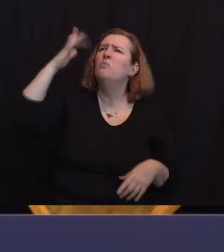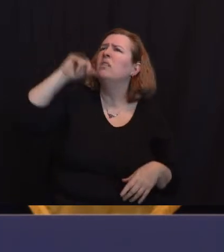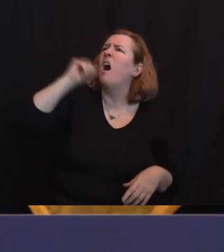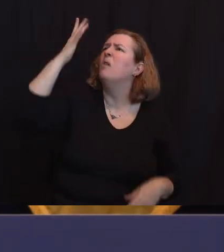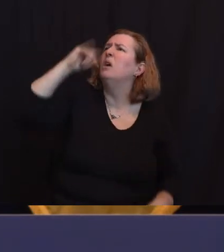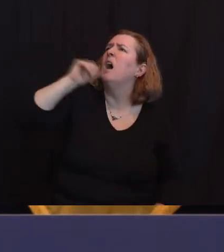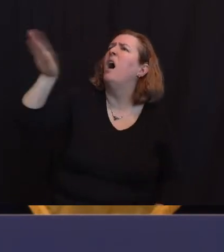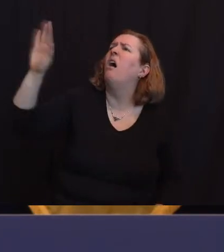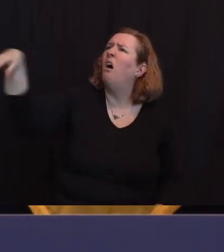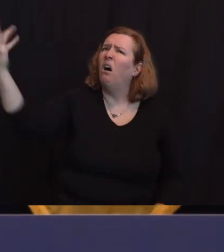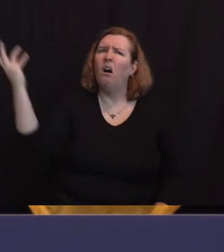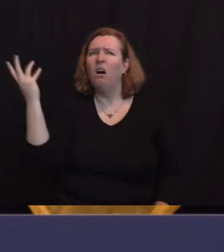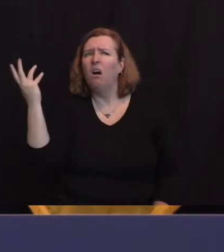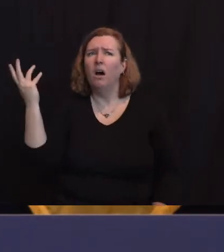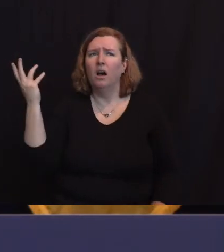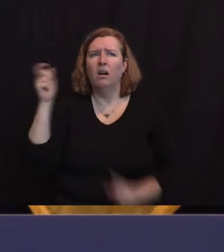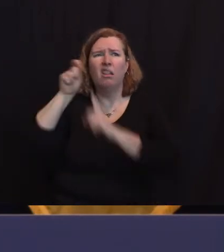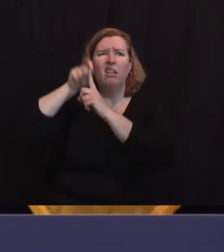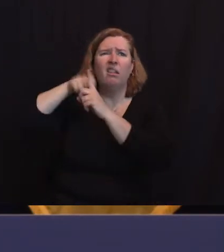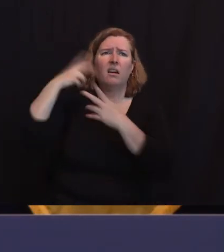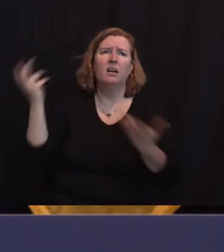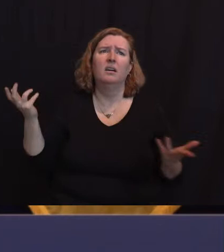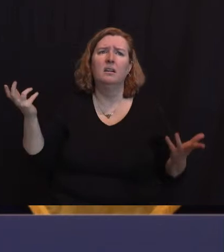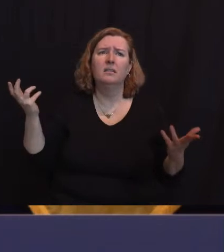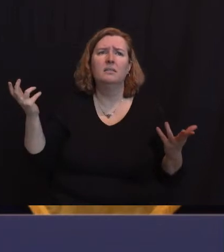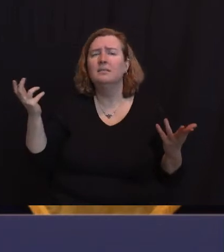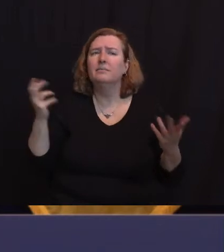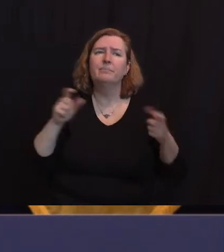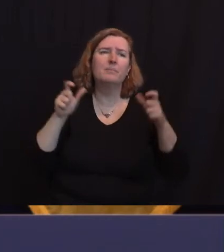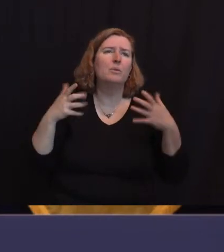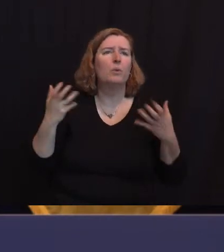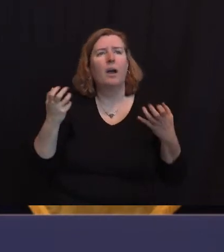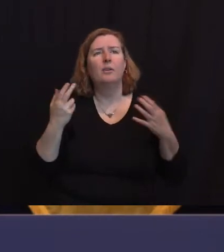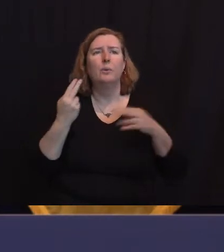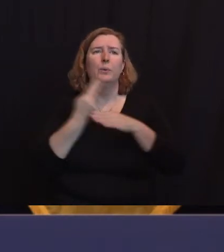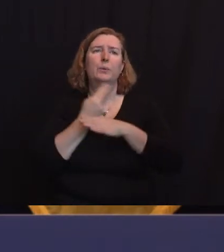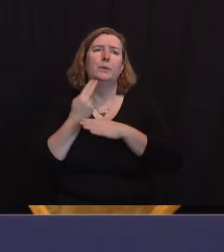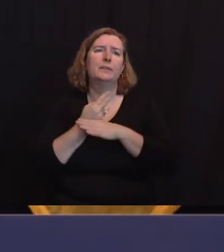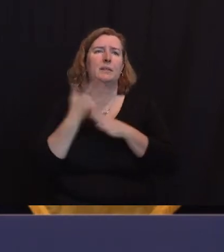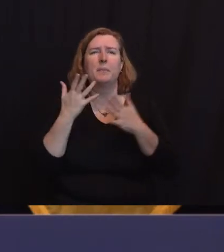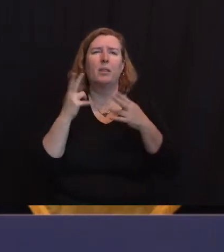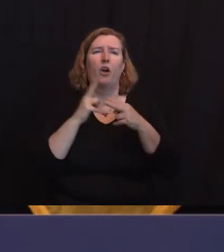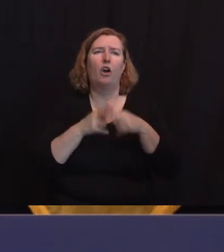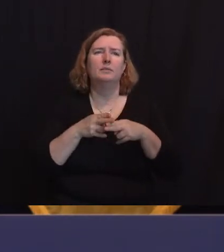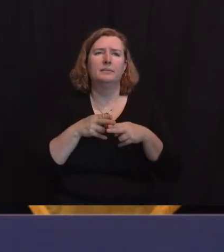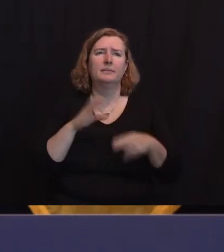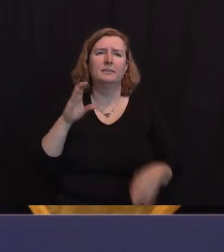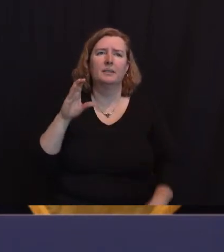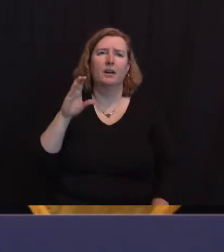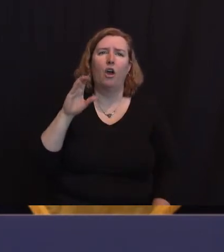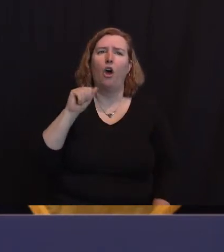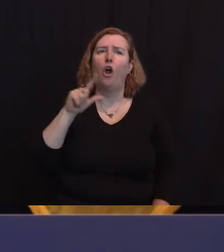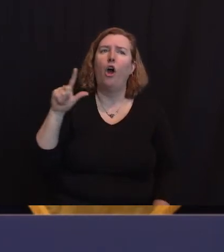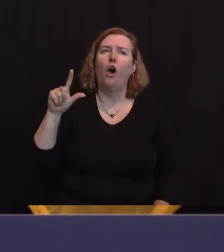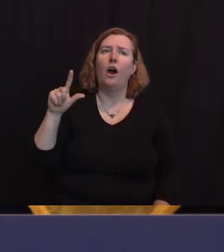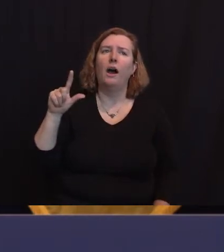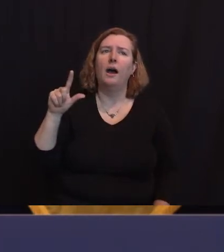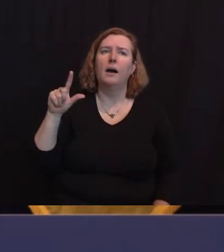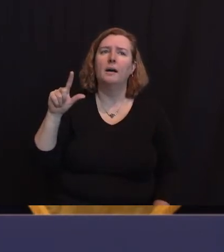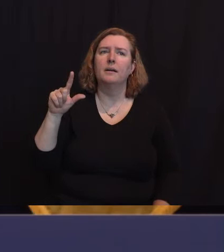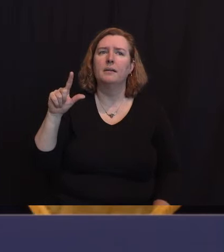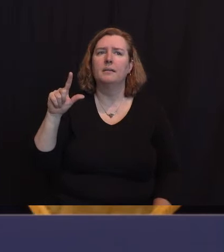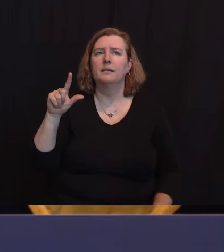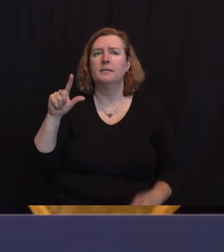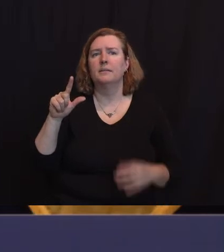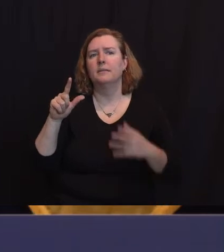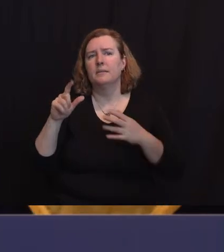issue callable debt? That was another one we got. And this happens to be an area that I know something about, because callable debt costs you more money, and